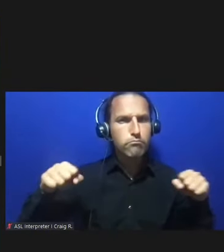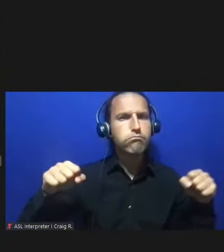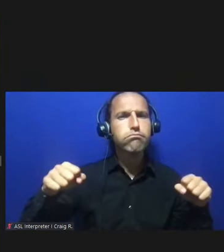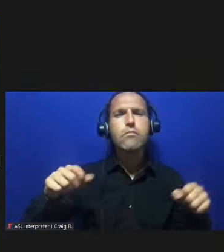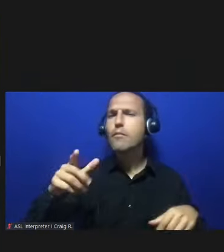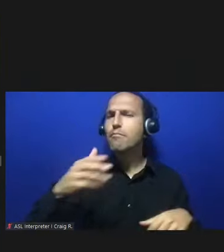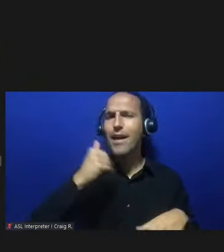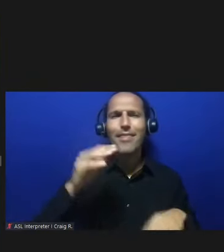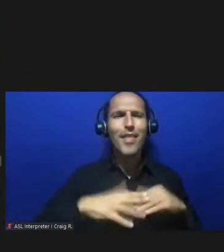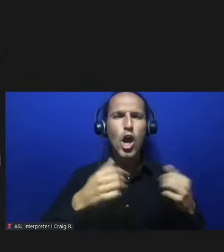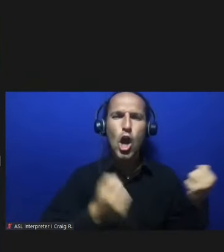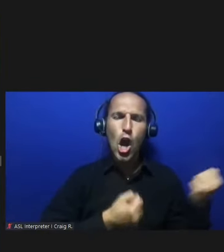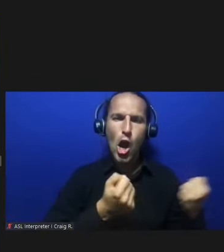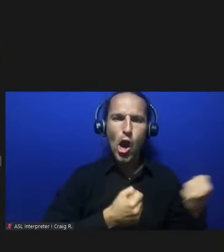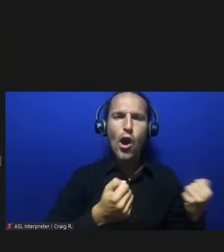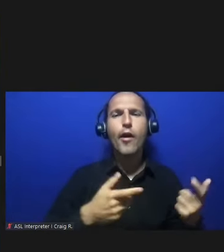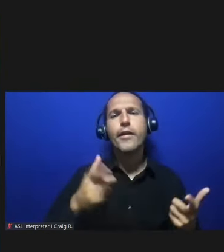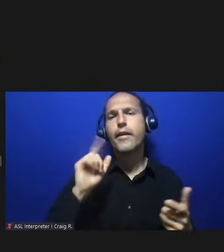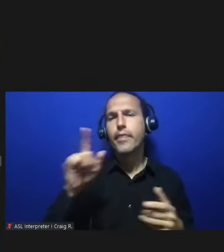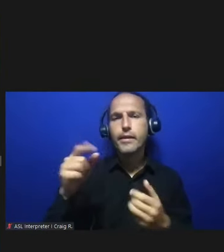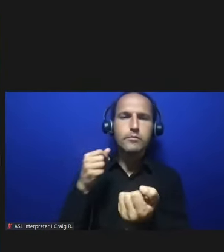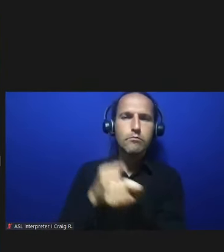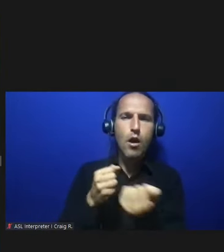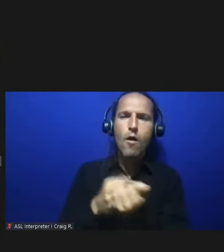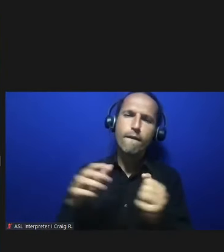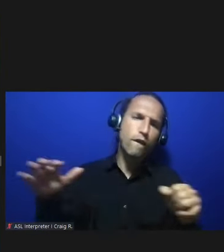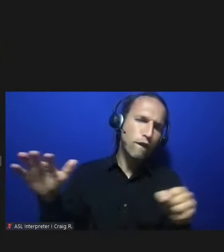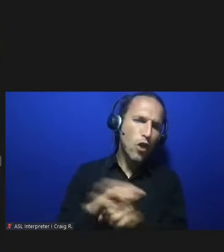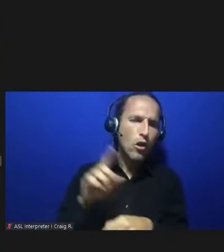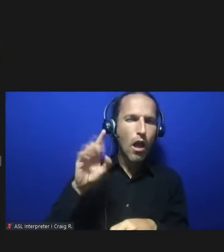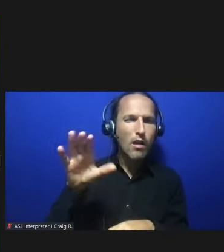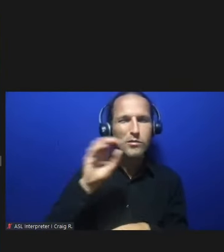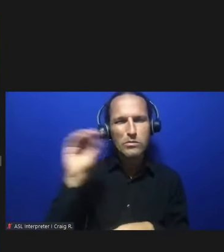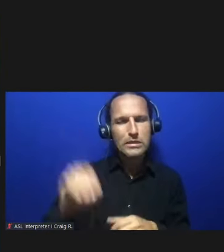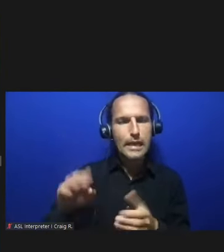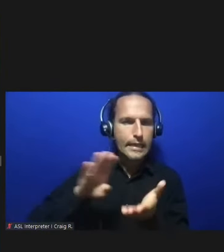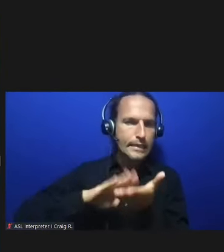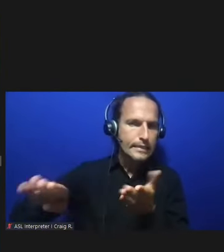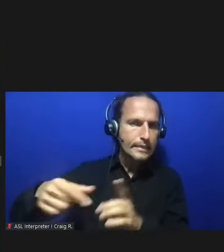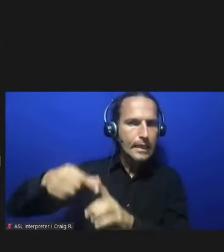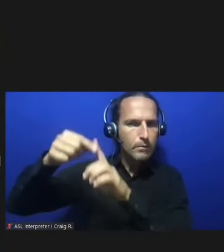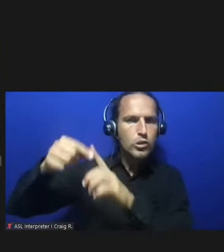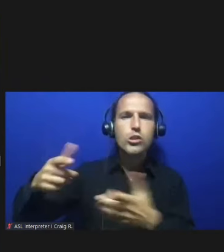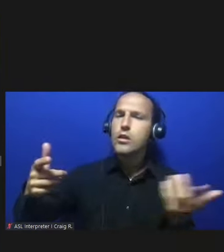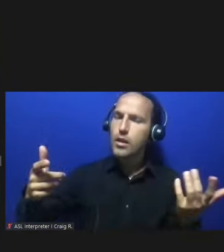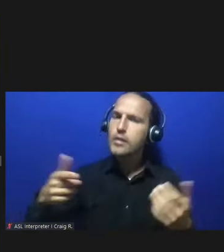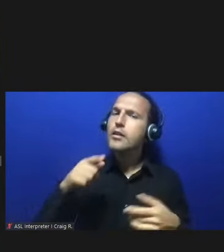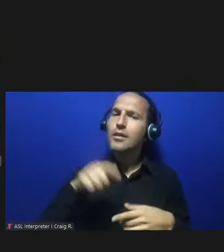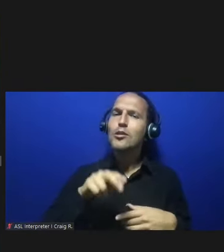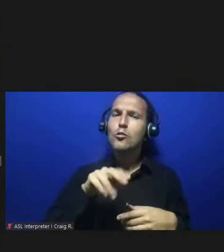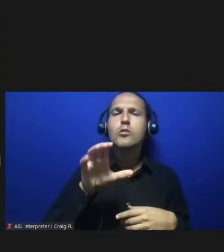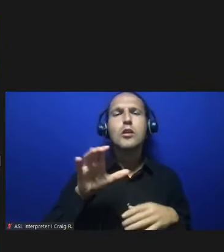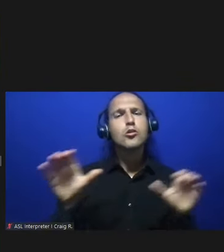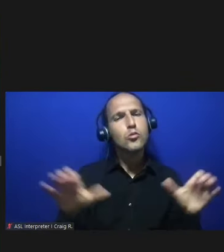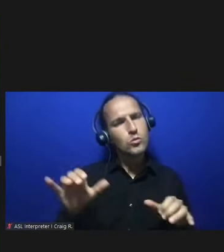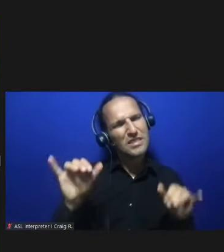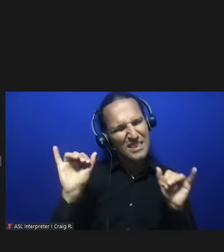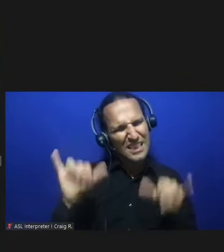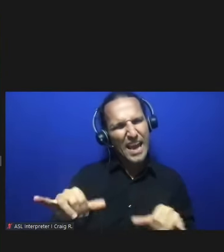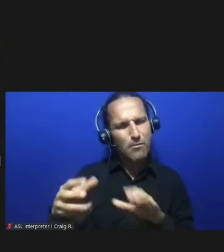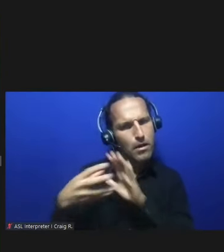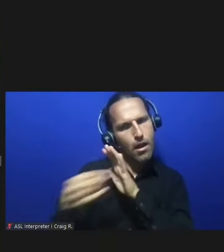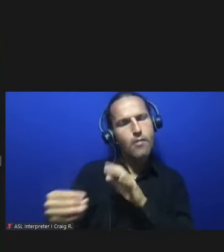and supports them with a 100% exemption. I ask that New York City do the same. Please give motorcycles a